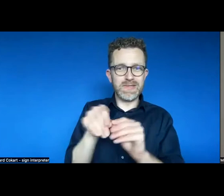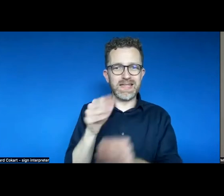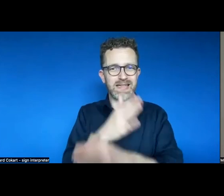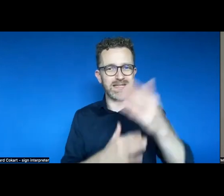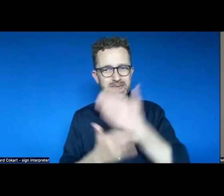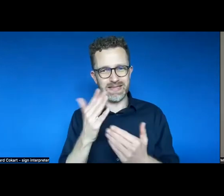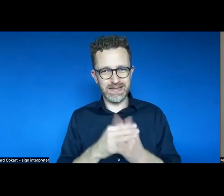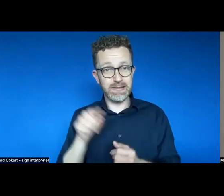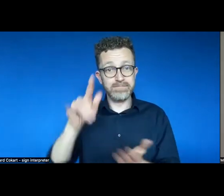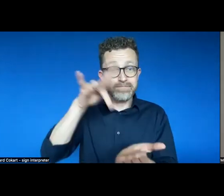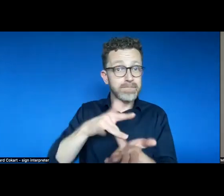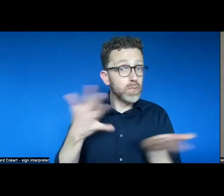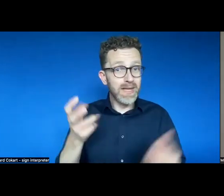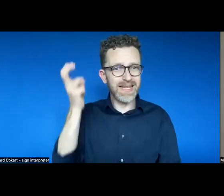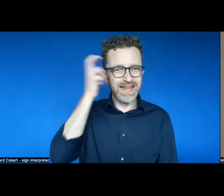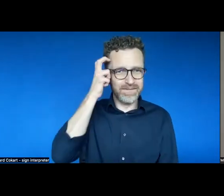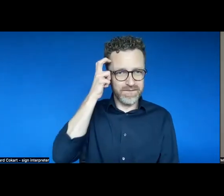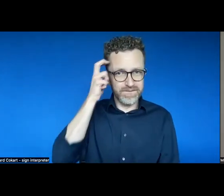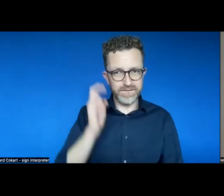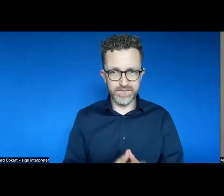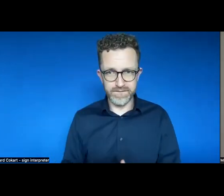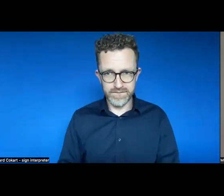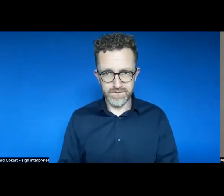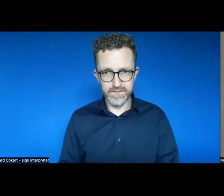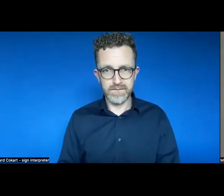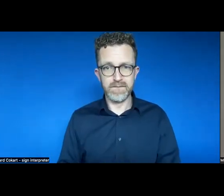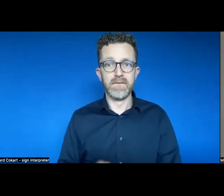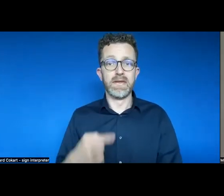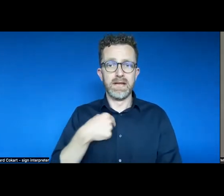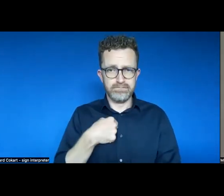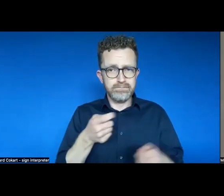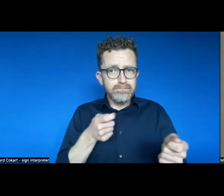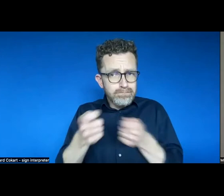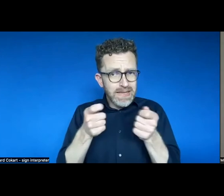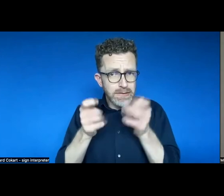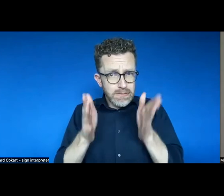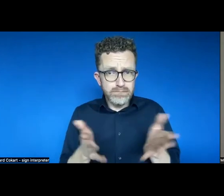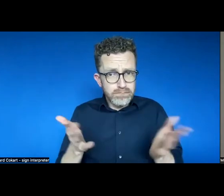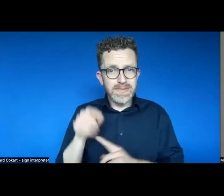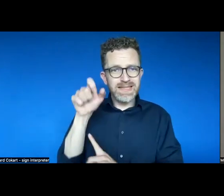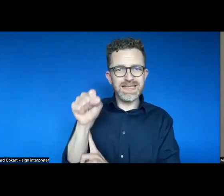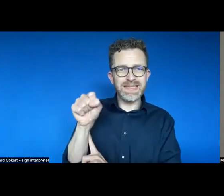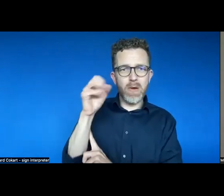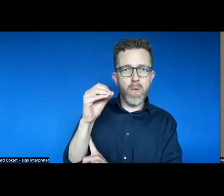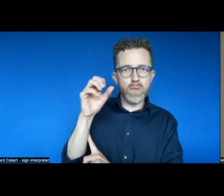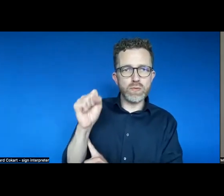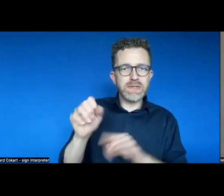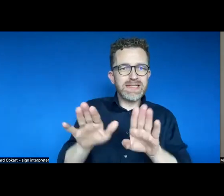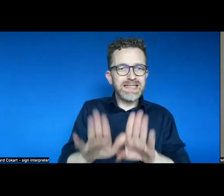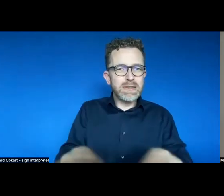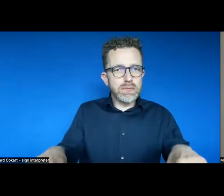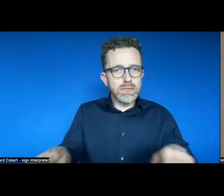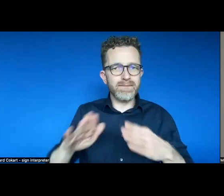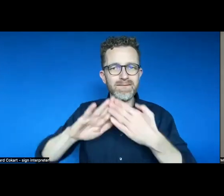in SOS Children's Villages in Ukraine, and before the war, I was